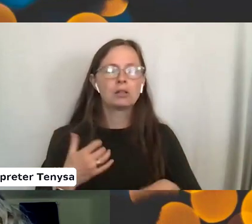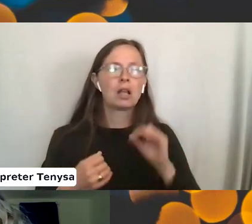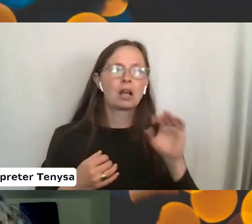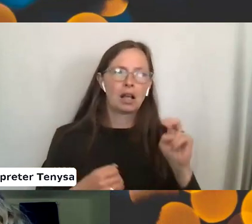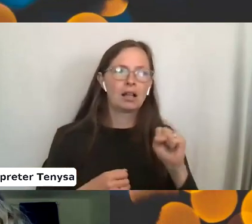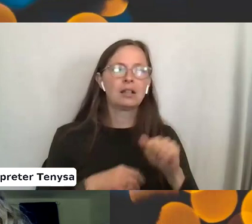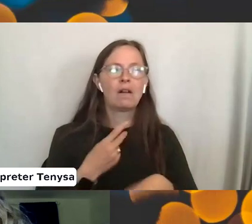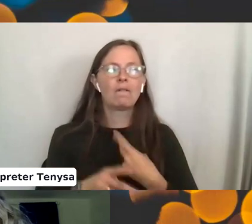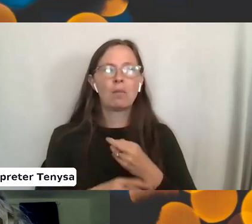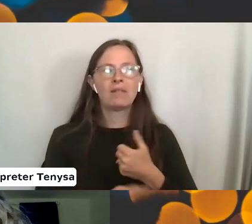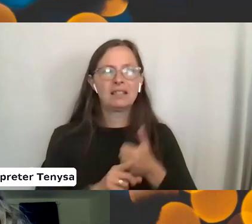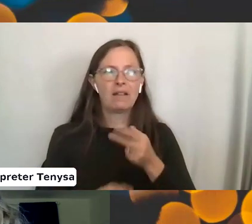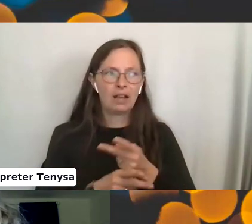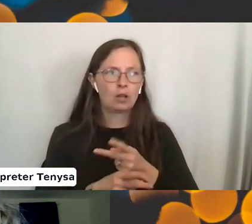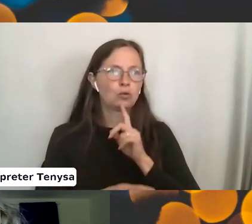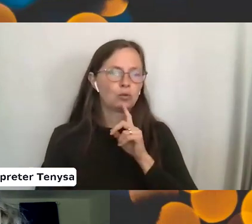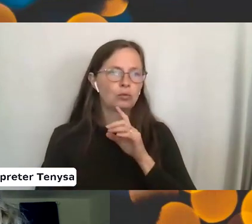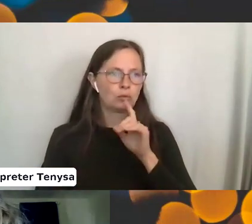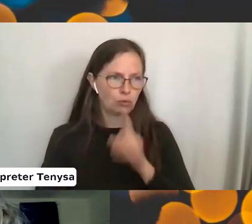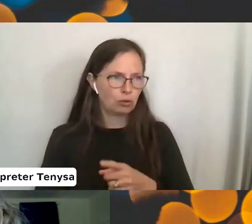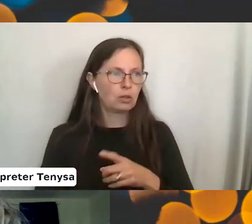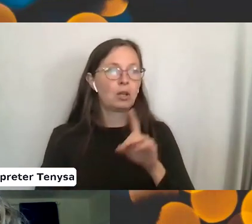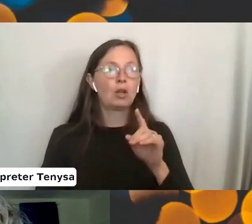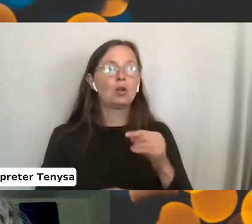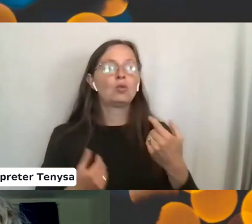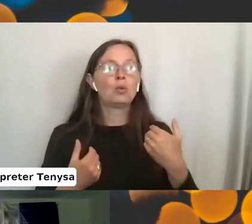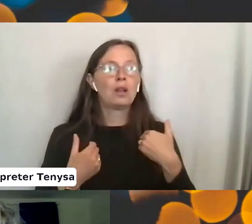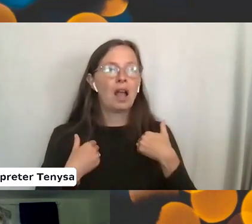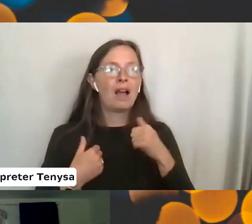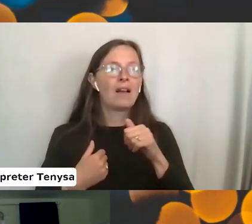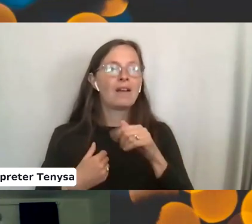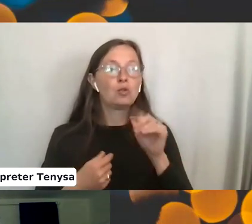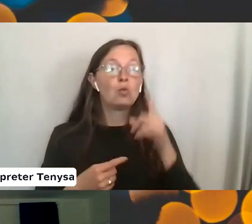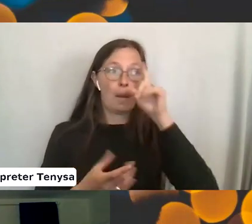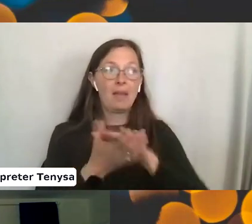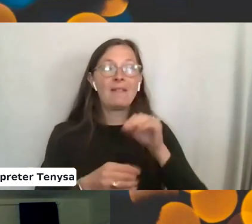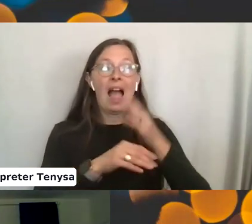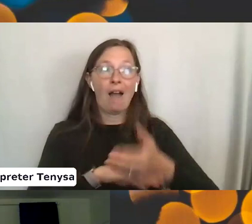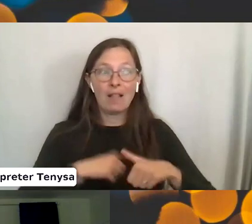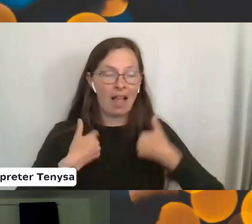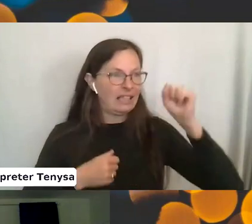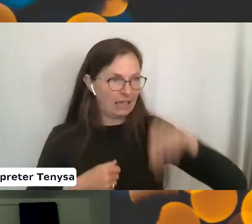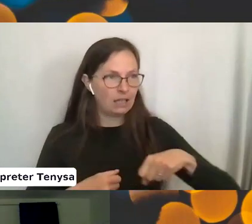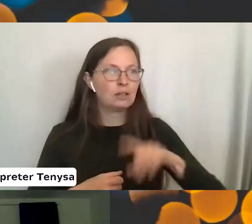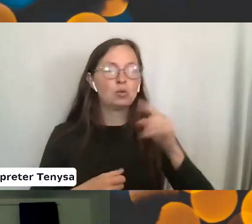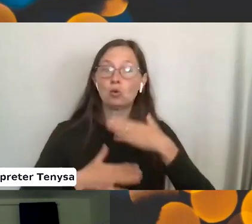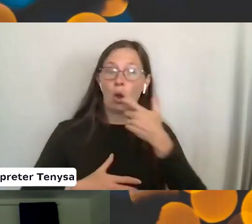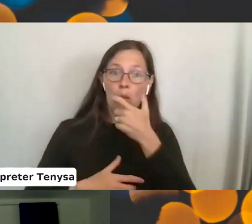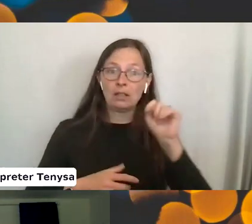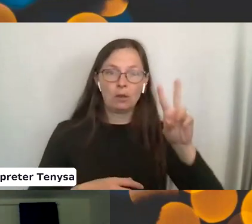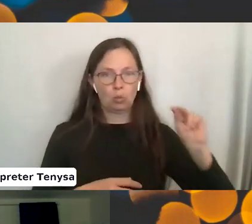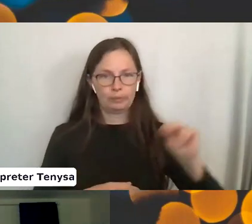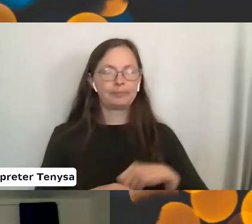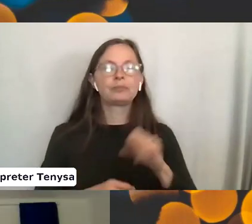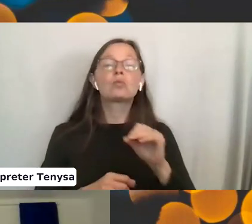Sure. Do you have a secret talent? No. I'm open about everything. I thought we were stopping. I know. Okay. So the questions that we both